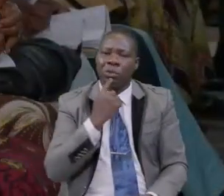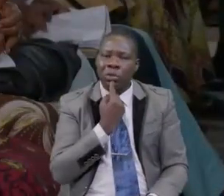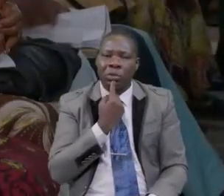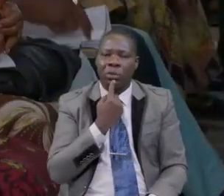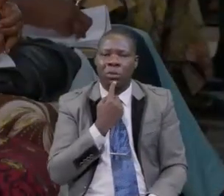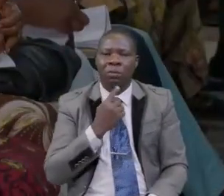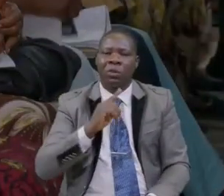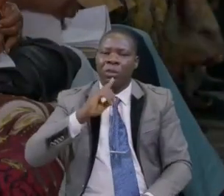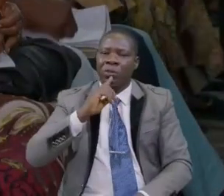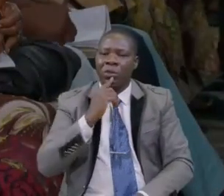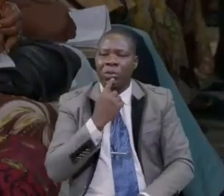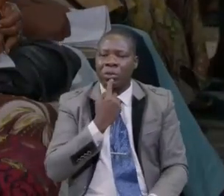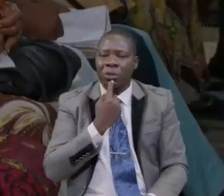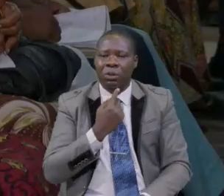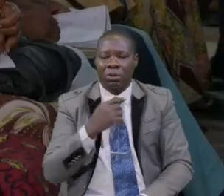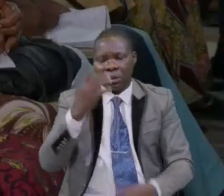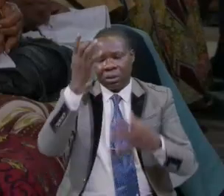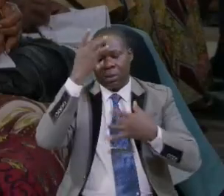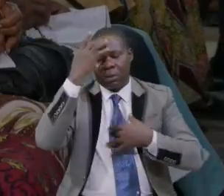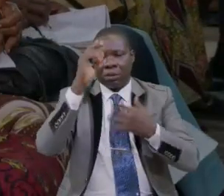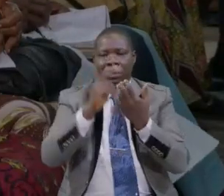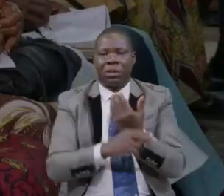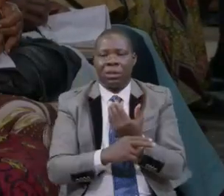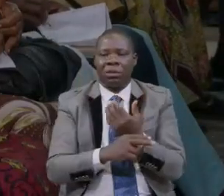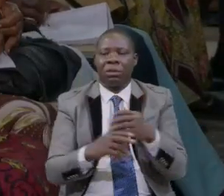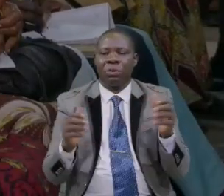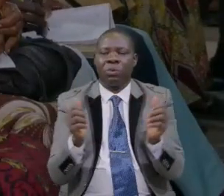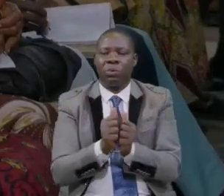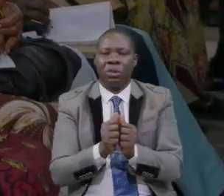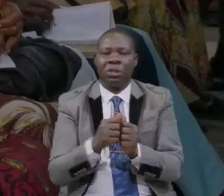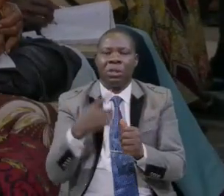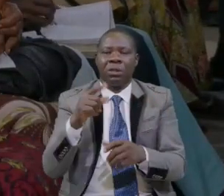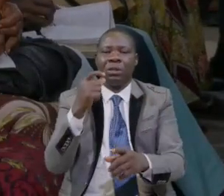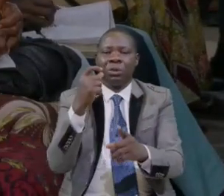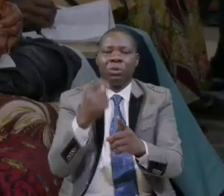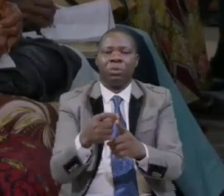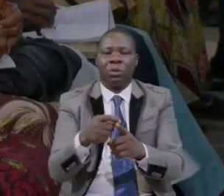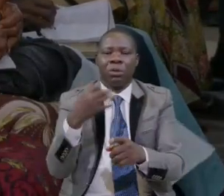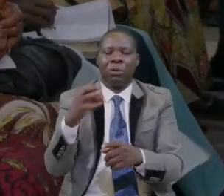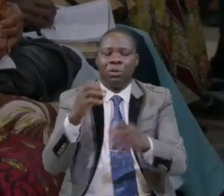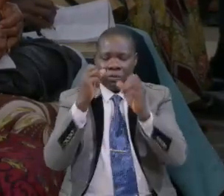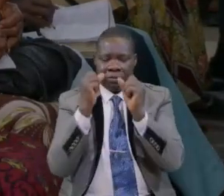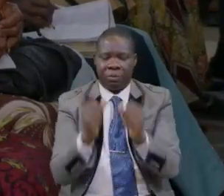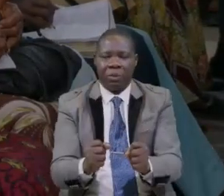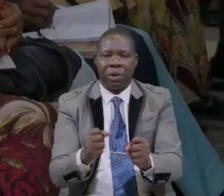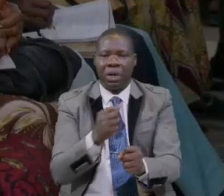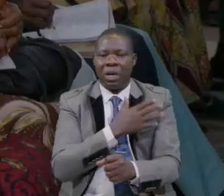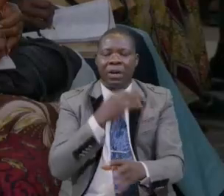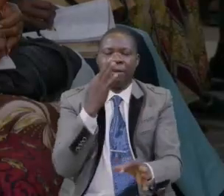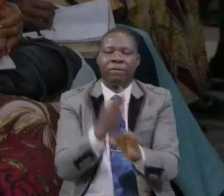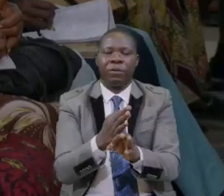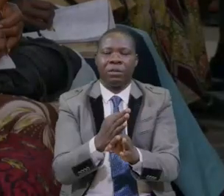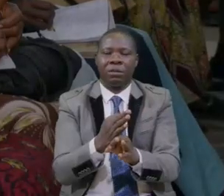serious sickness with the word of power and faith. The seniors.